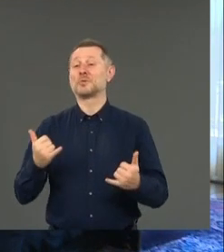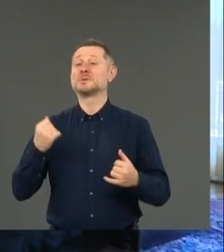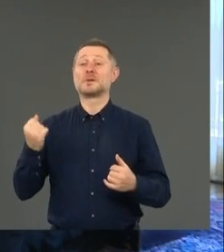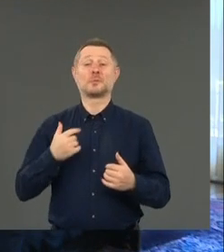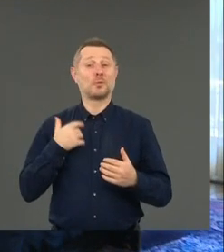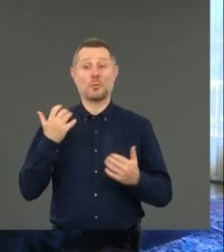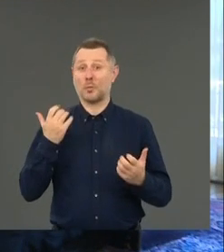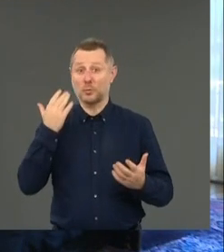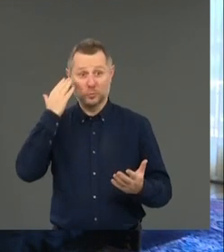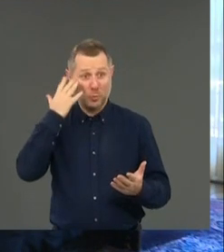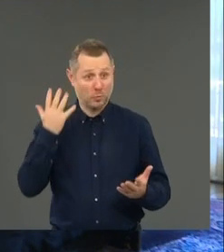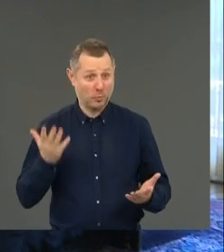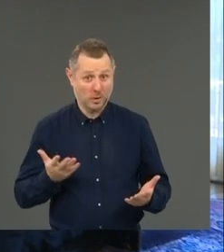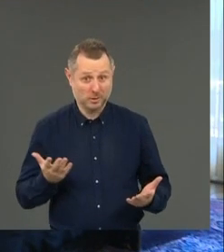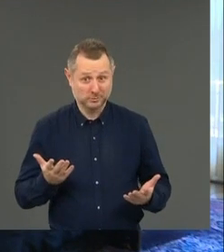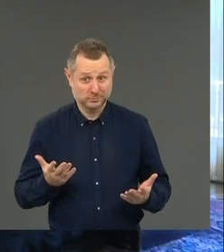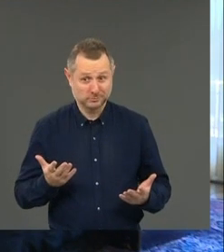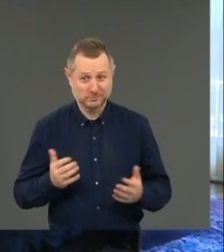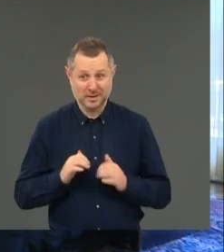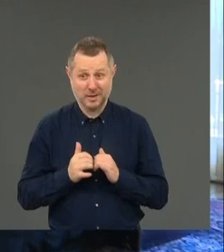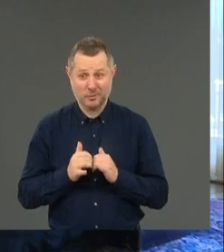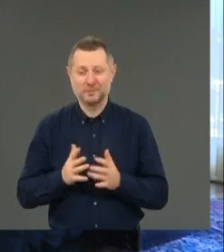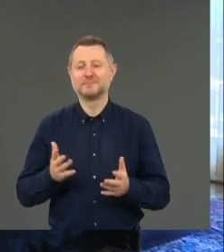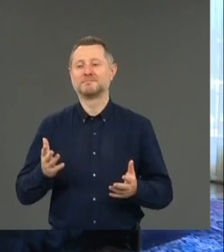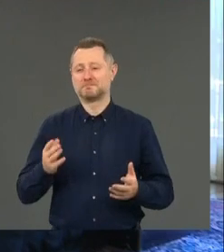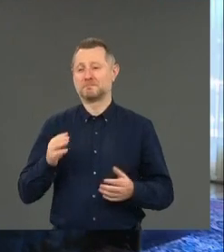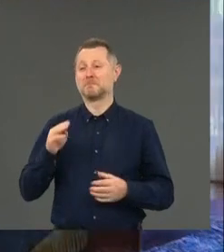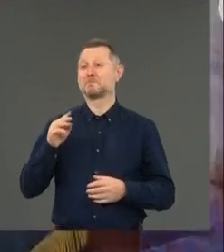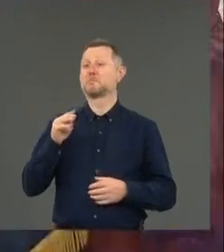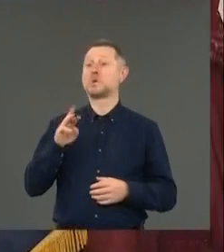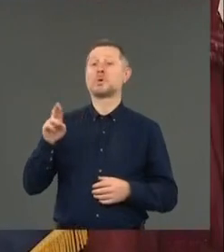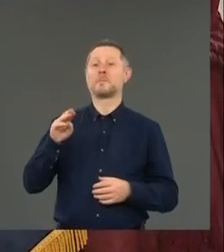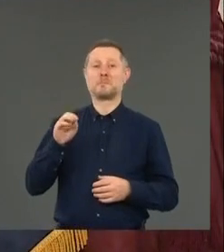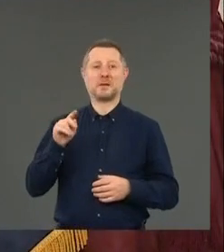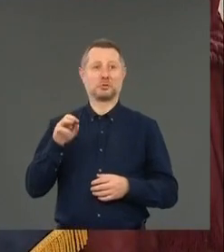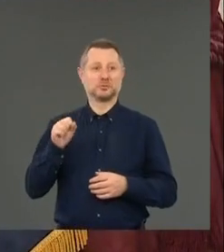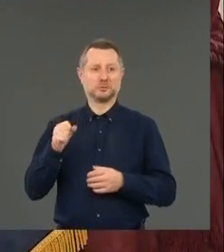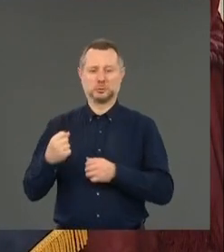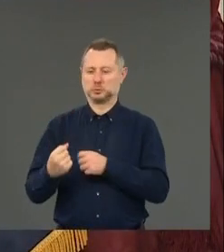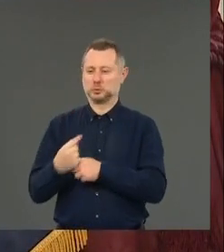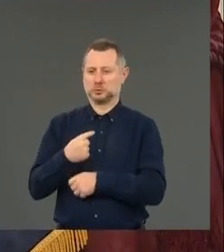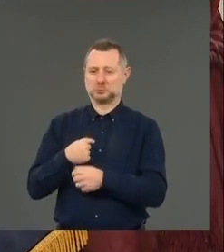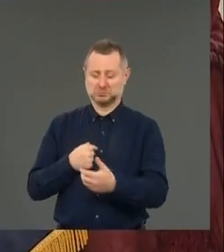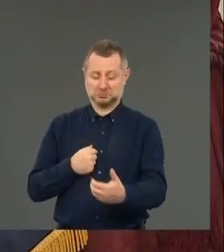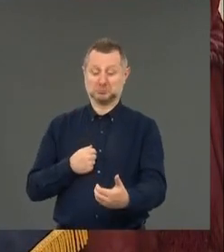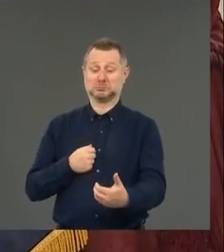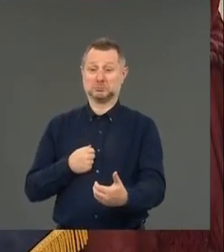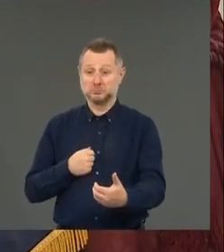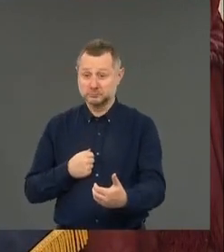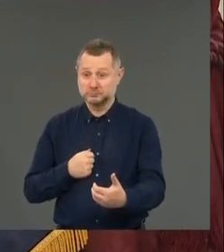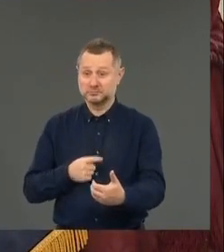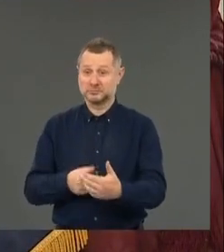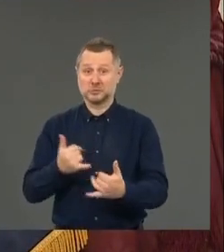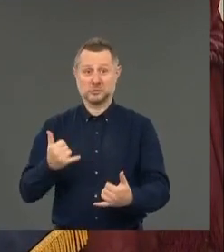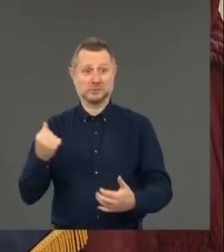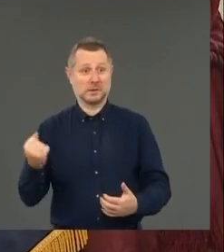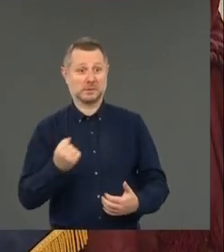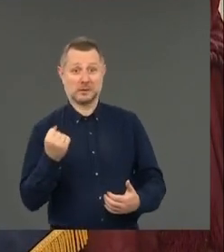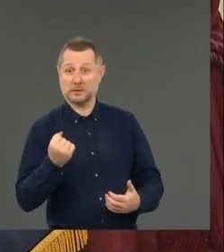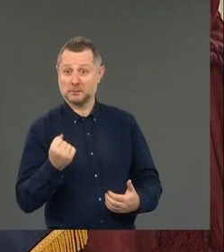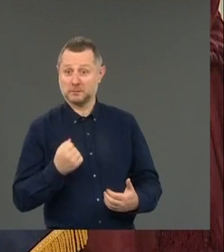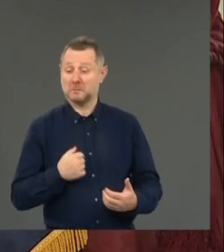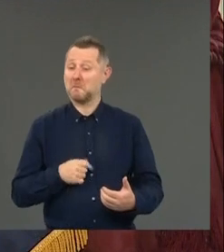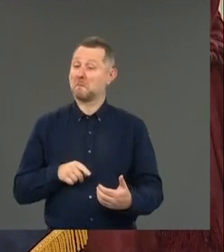because Mr. Metz tweeted at me this morning that today is Saturday. He is the